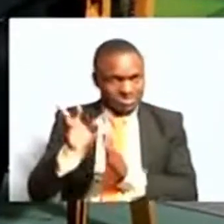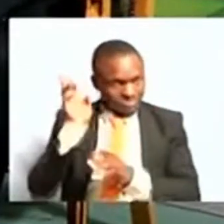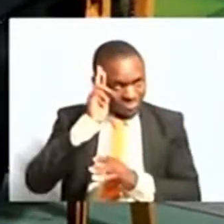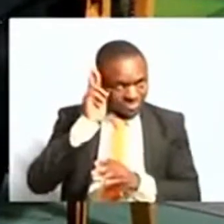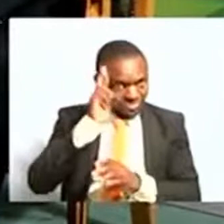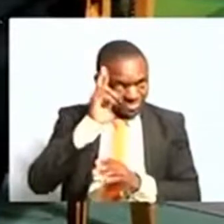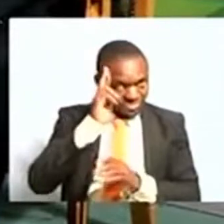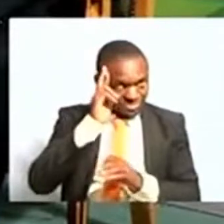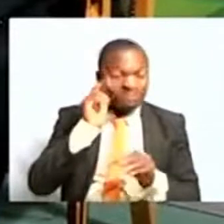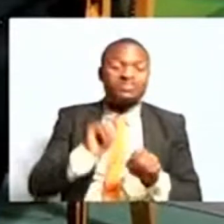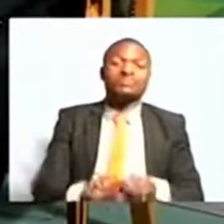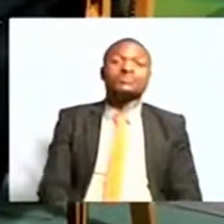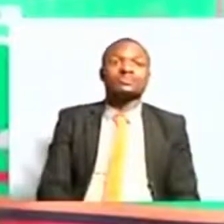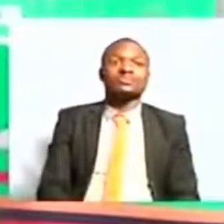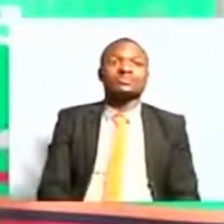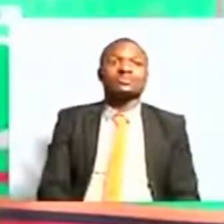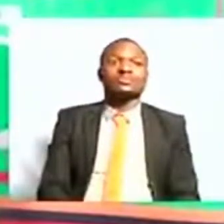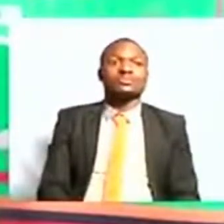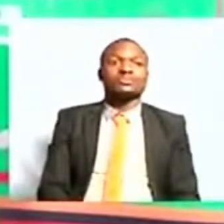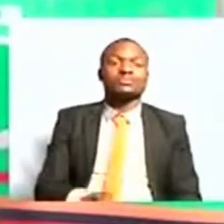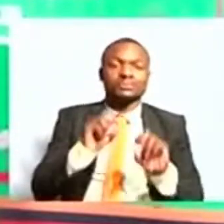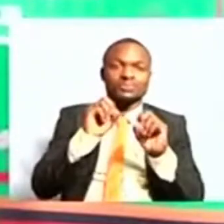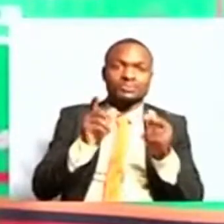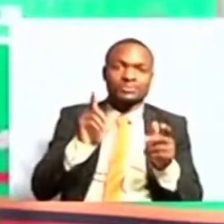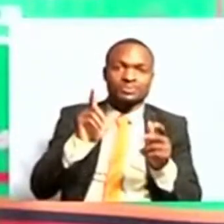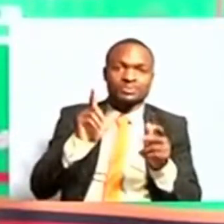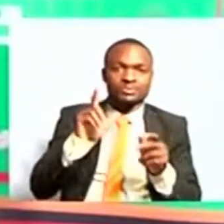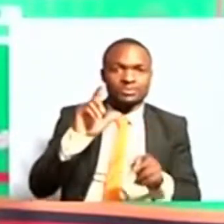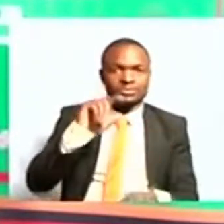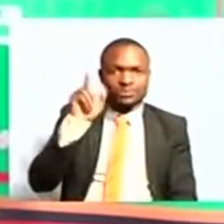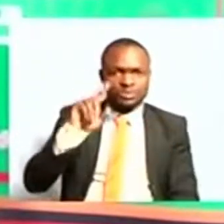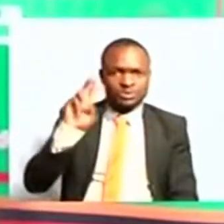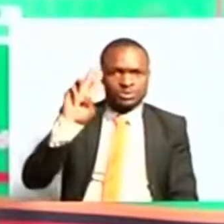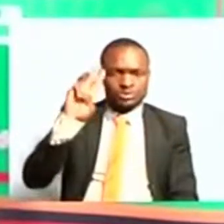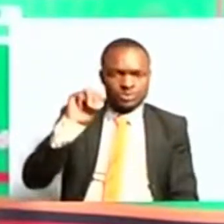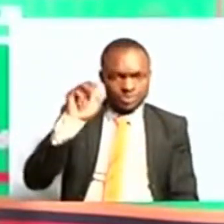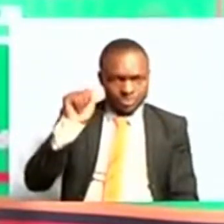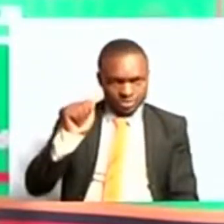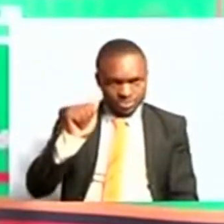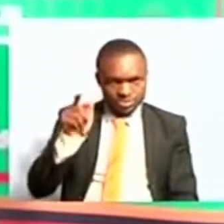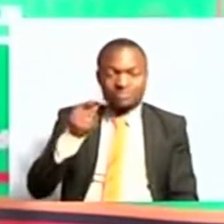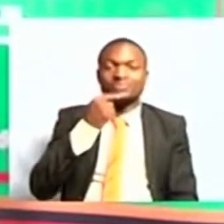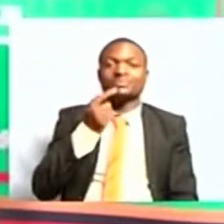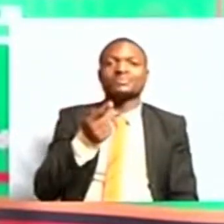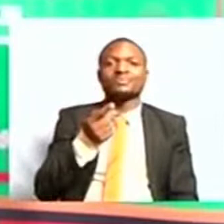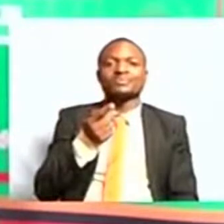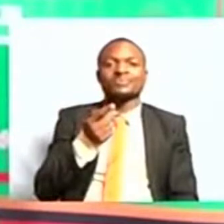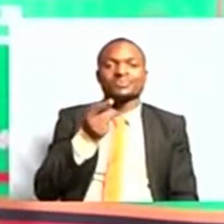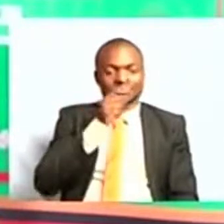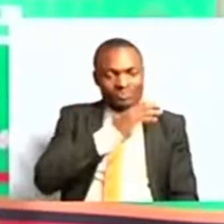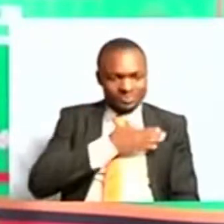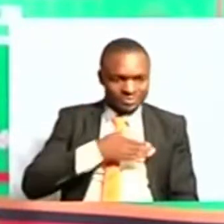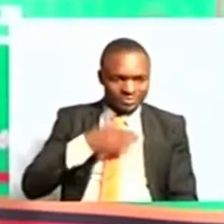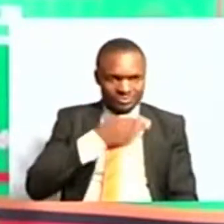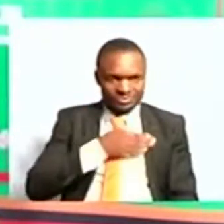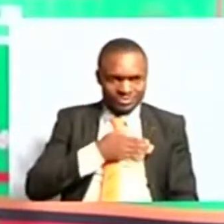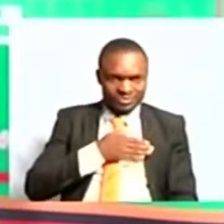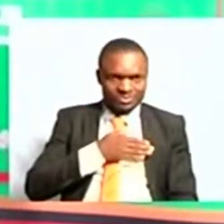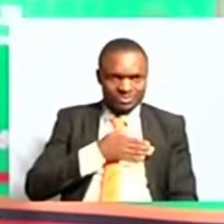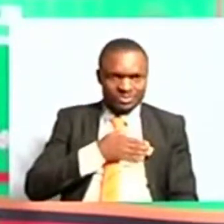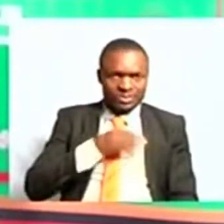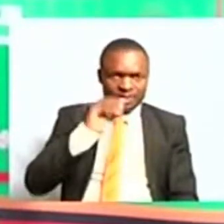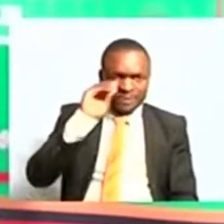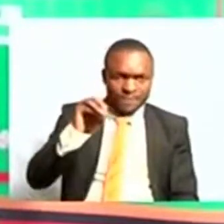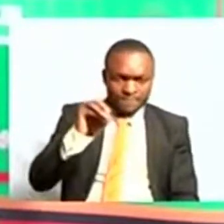commemorations. All right, Mala Zuma, our Facebook follower, writes and says, please install road speed